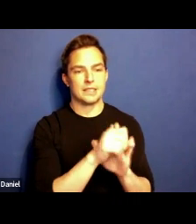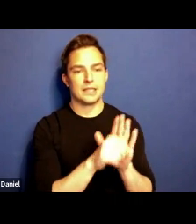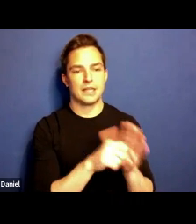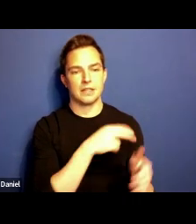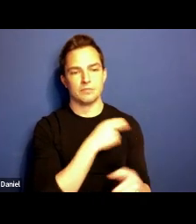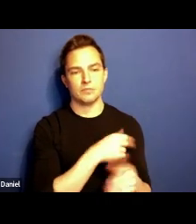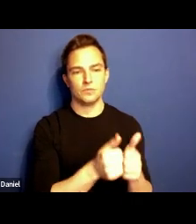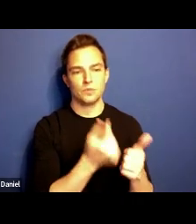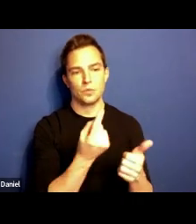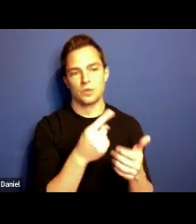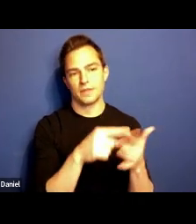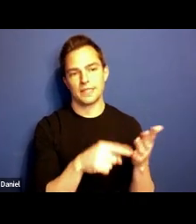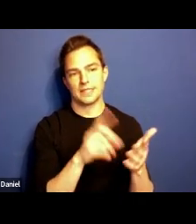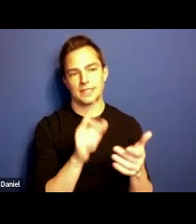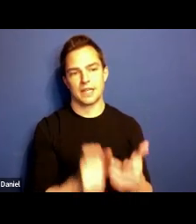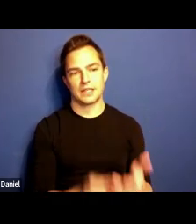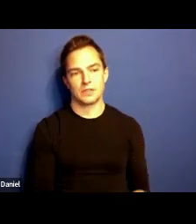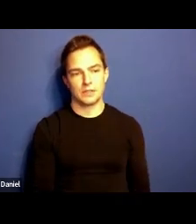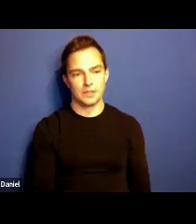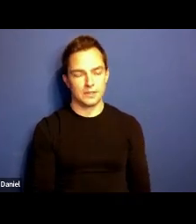those diagnoses.